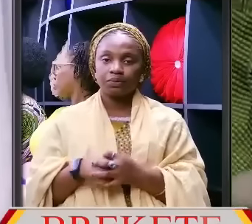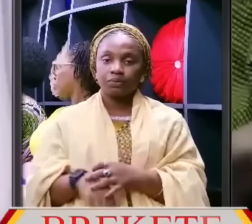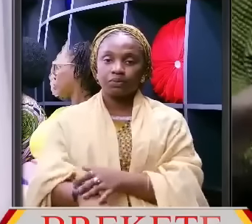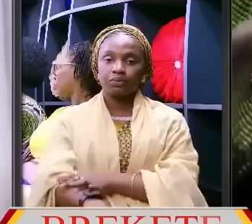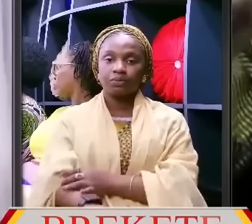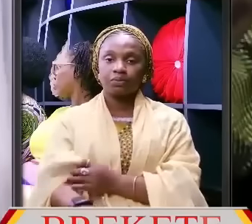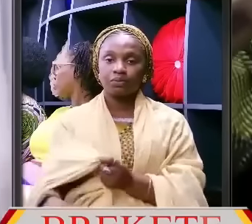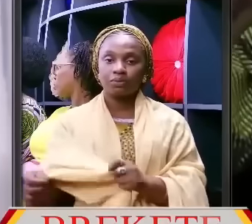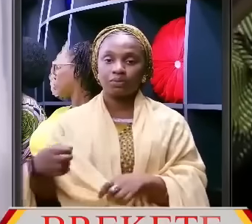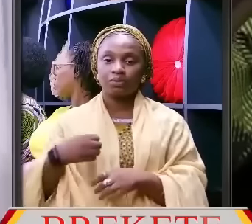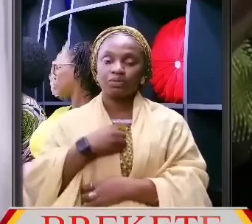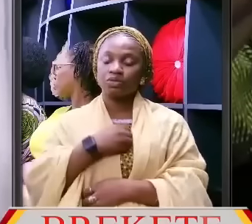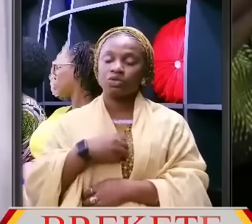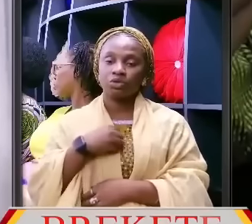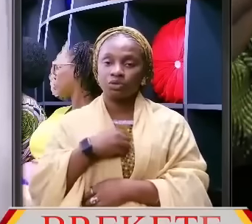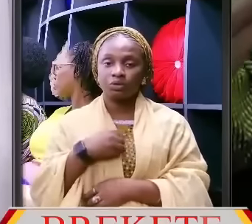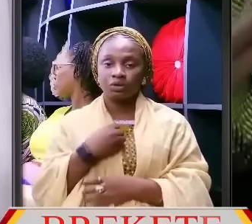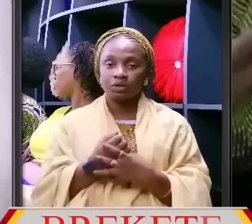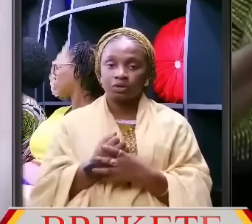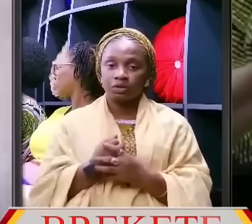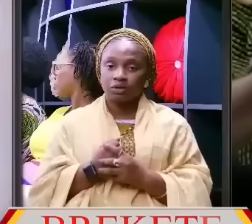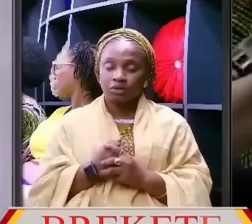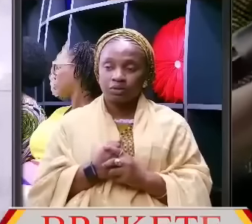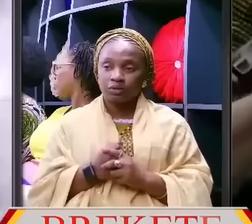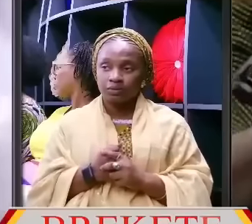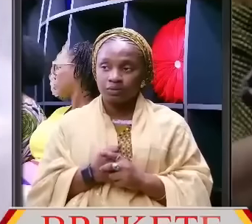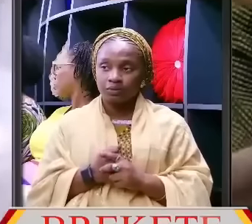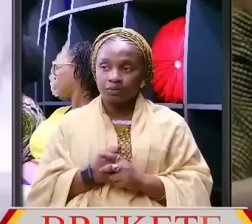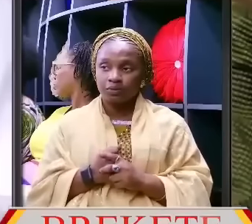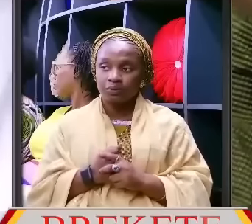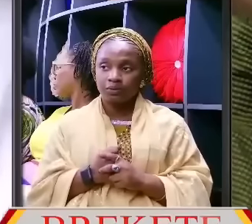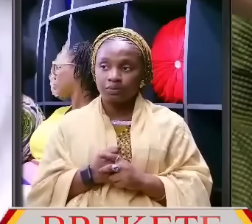my people they fear king.